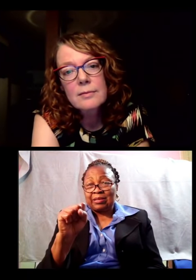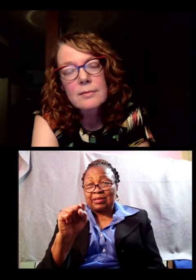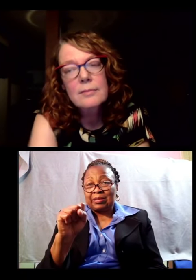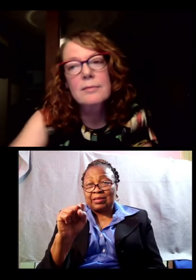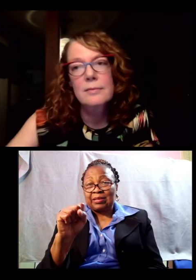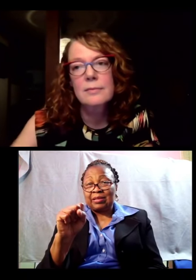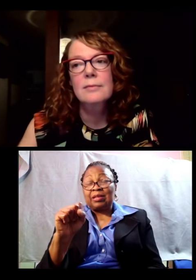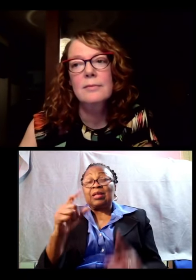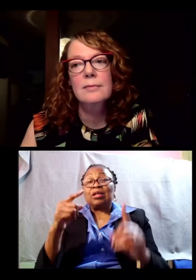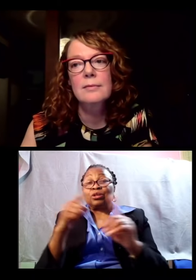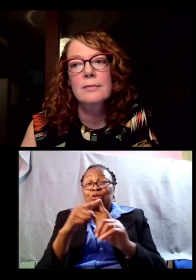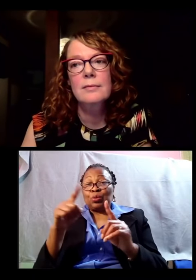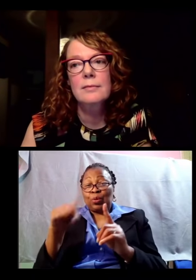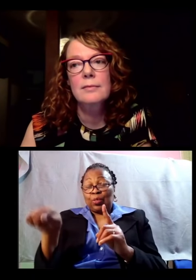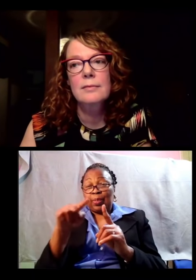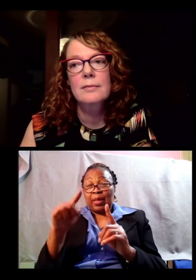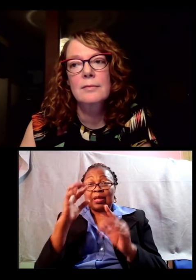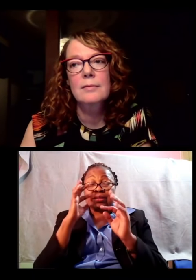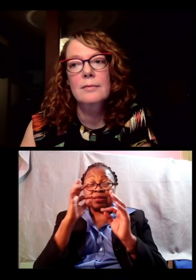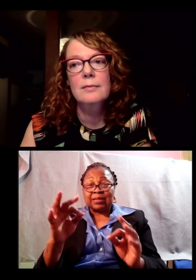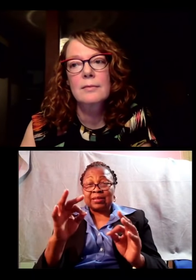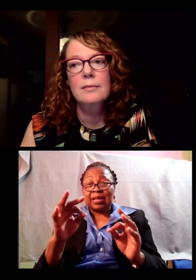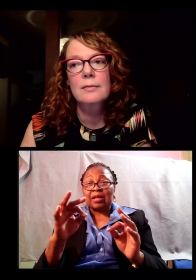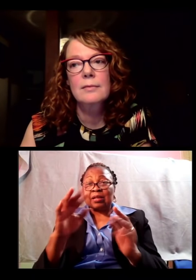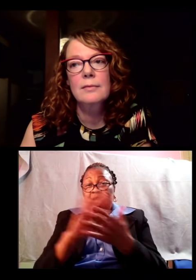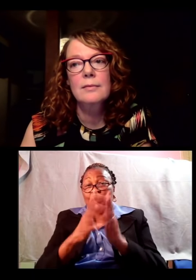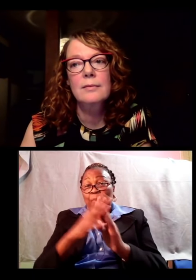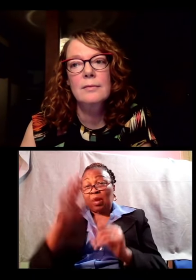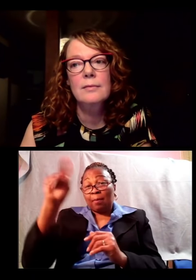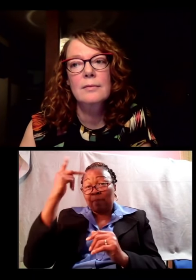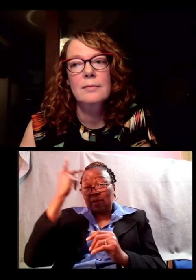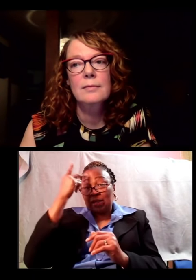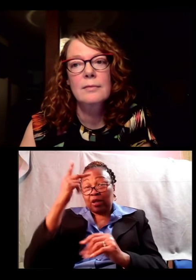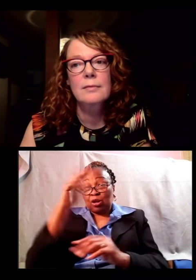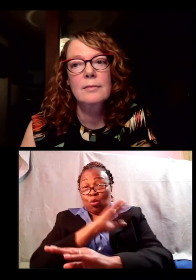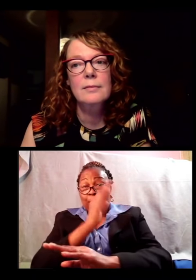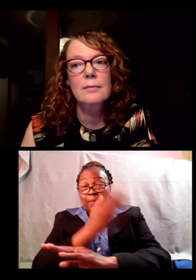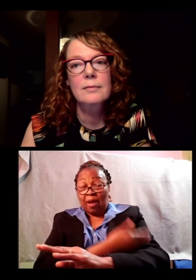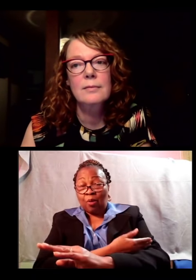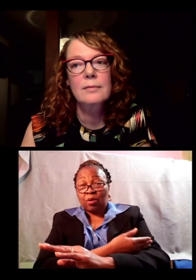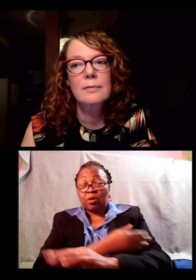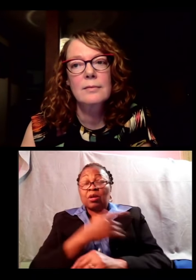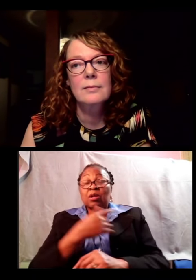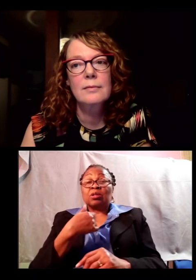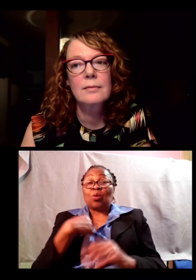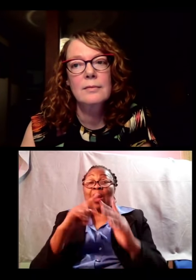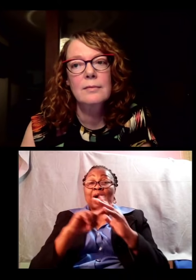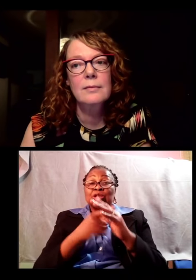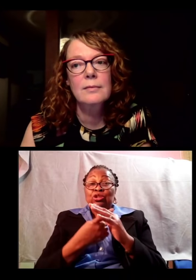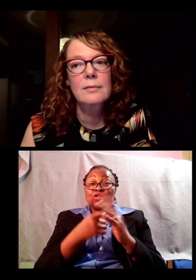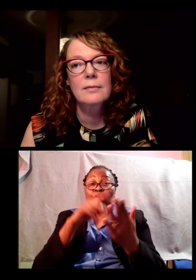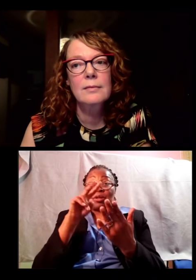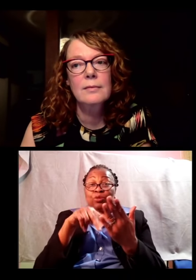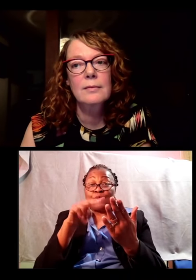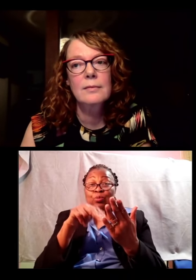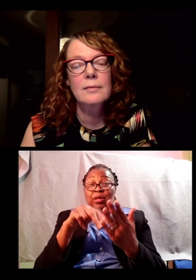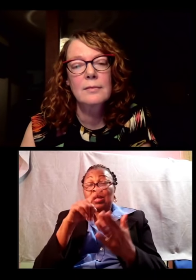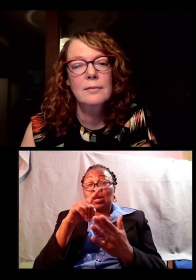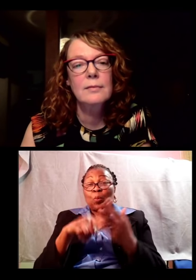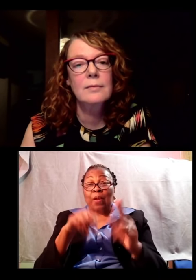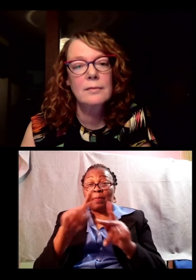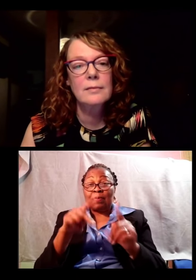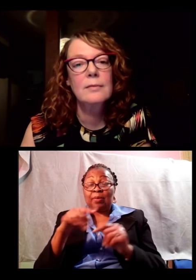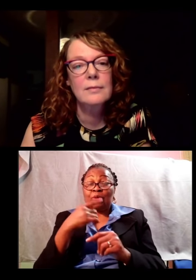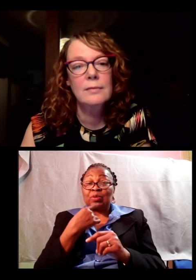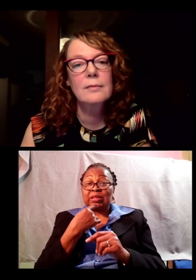up until then, decided they were going to be a political power. So I started reading what people were saying they would do if they had the